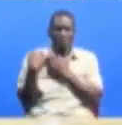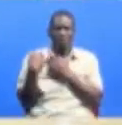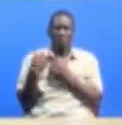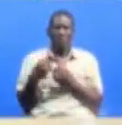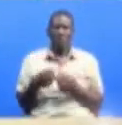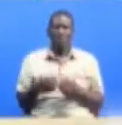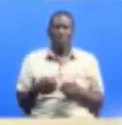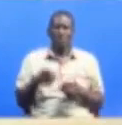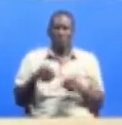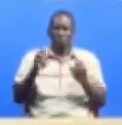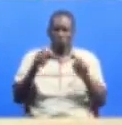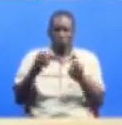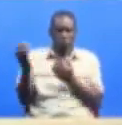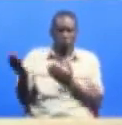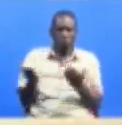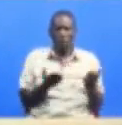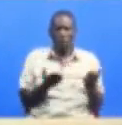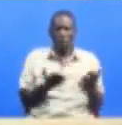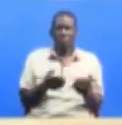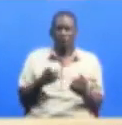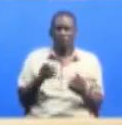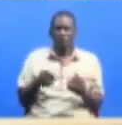Onyala is able to bring